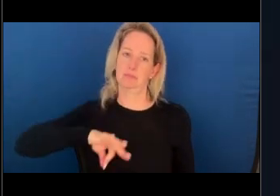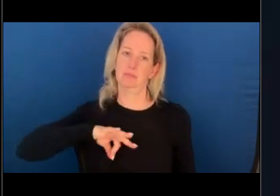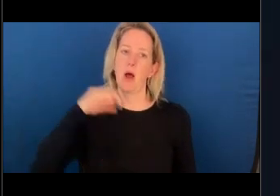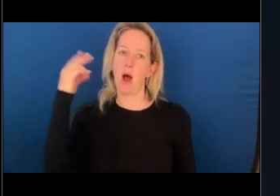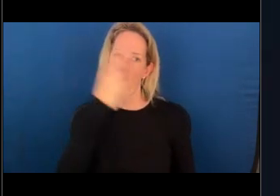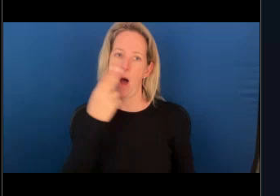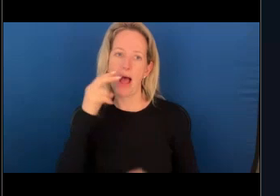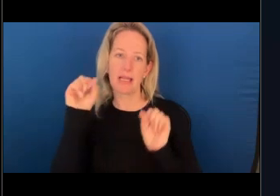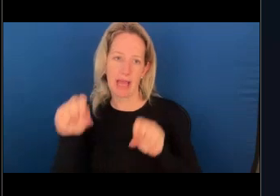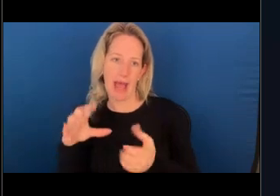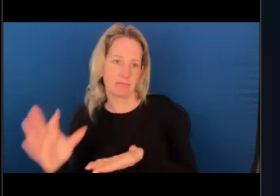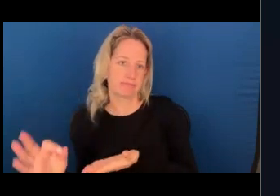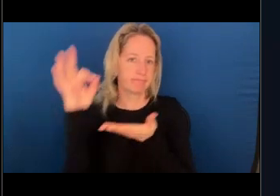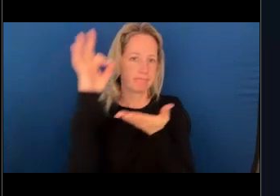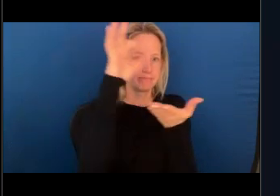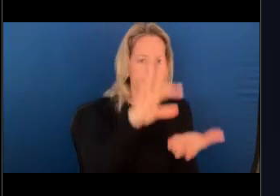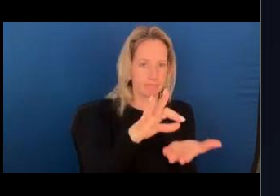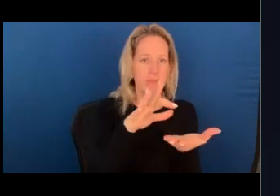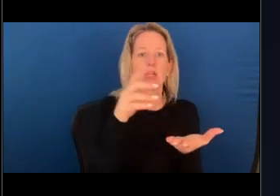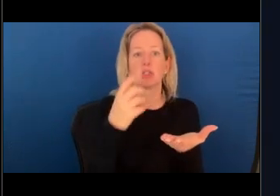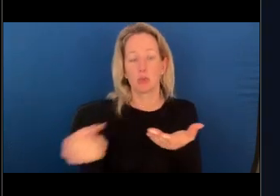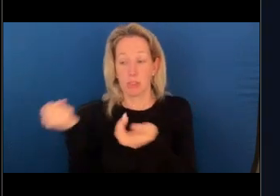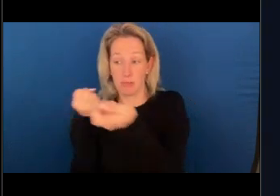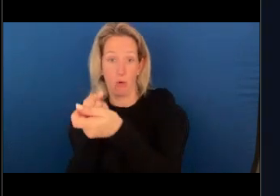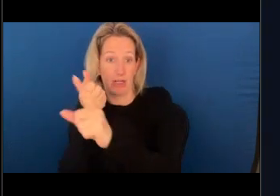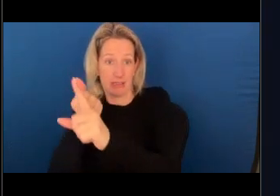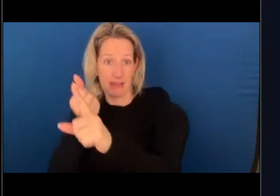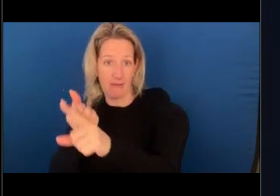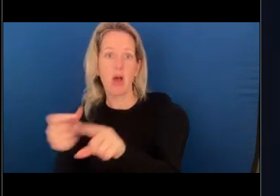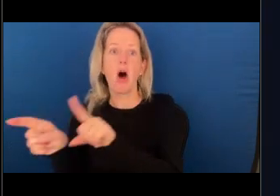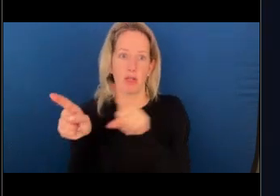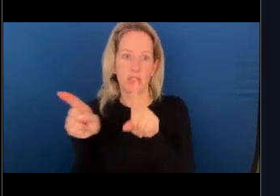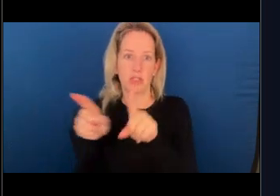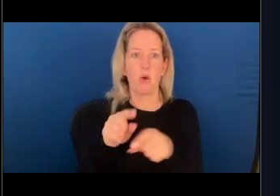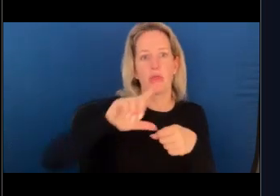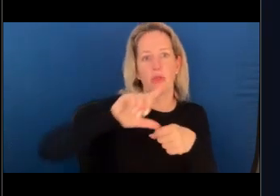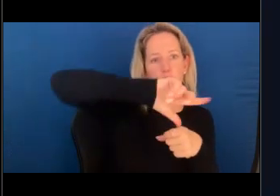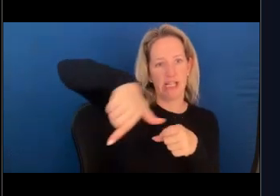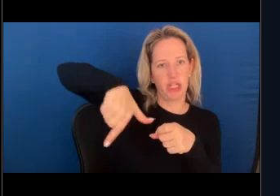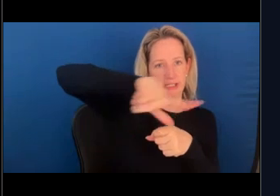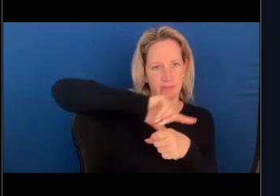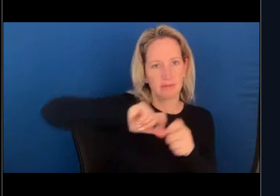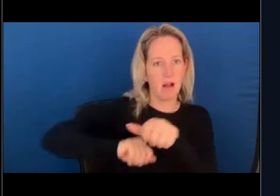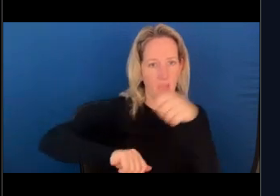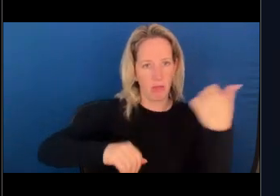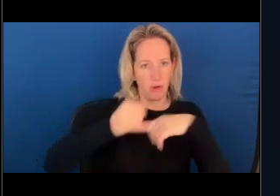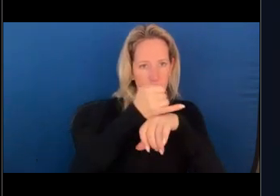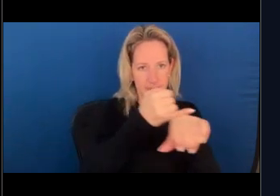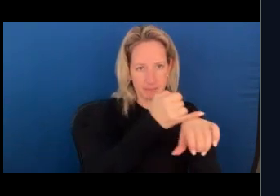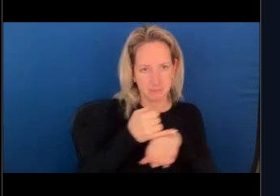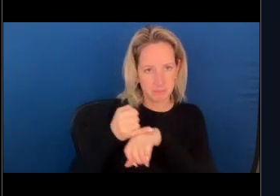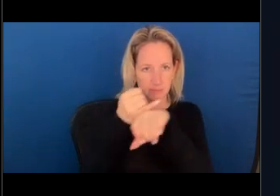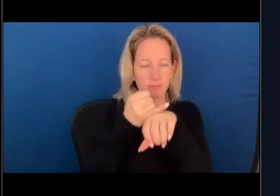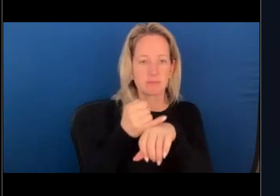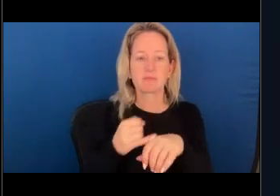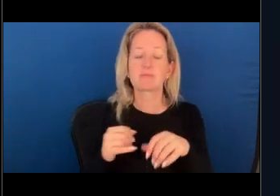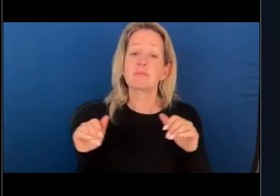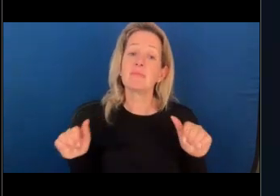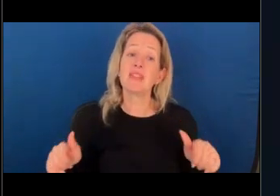bring not only to support itself, but also the region in this effort. But in terms of challenges, we don't have any